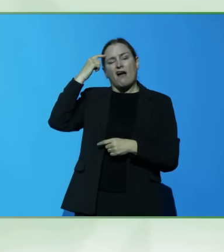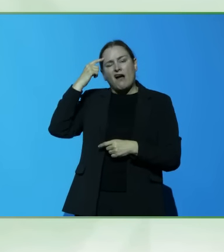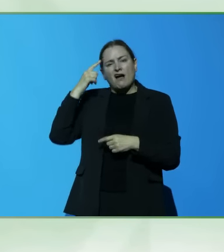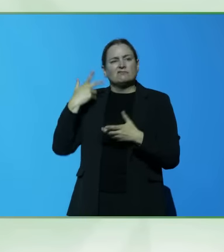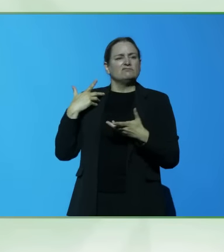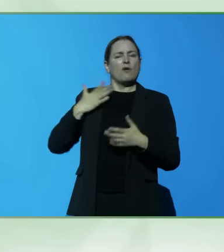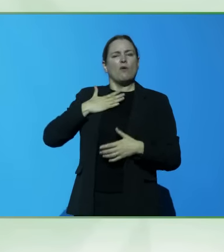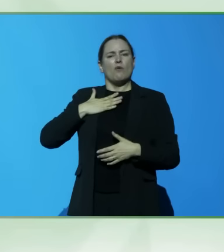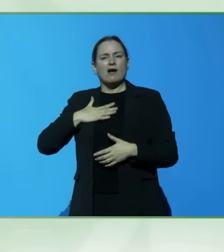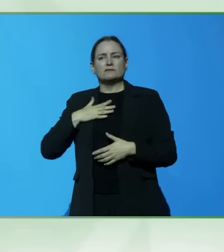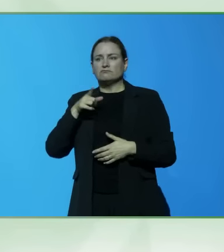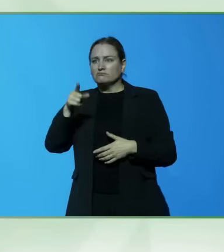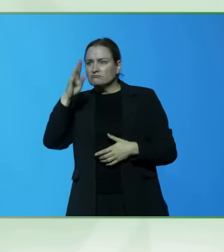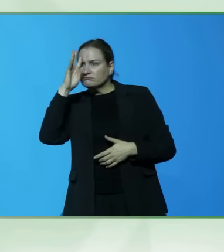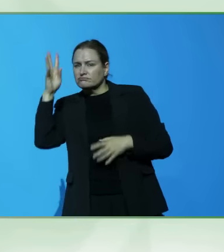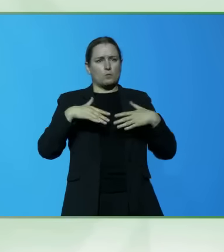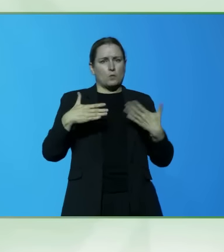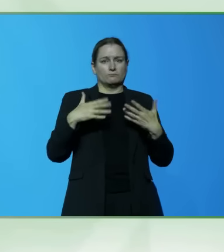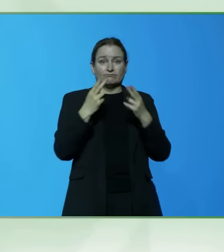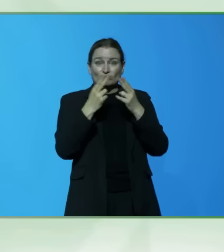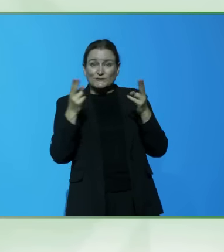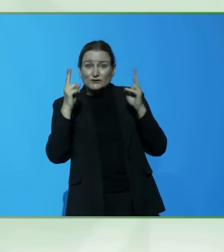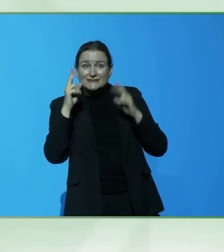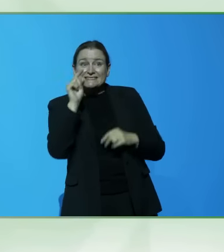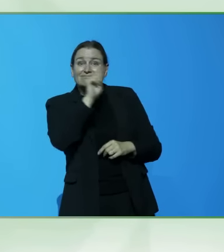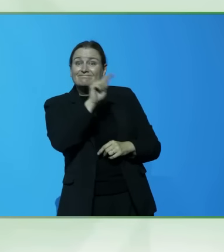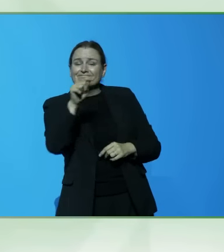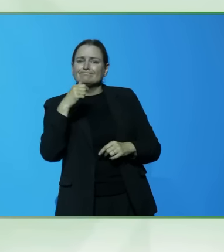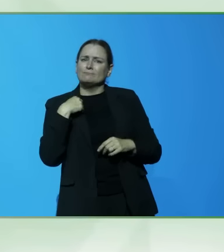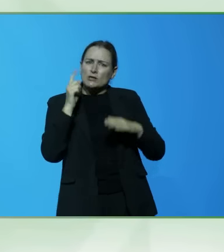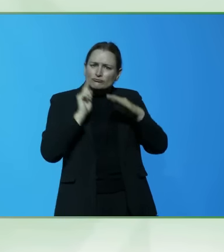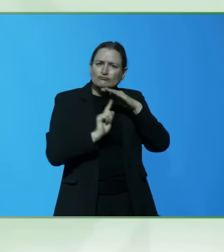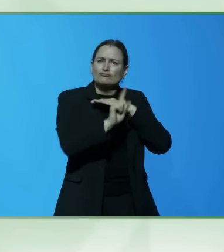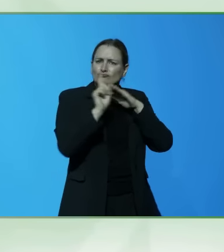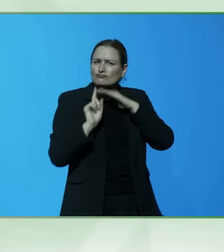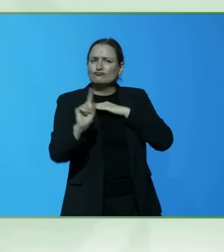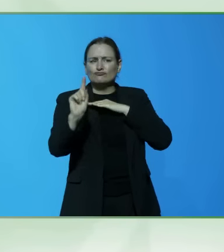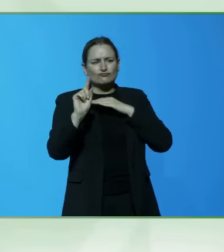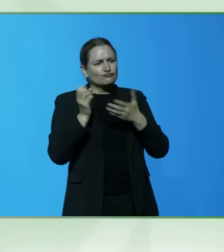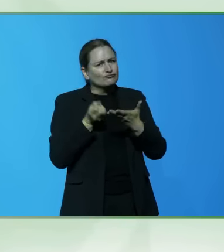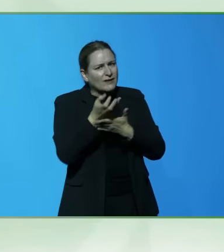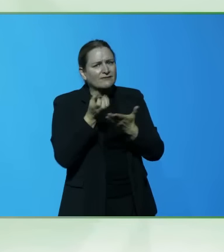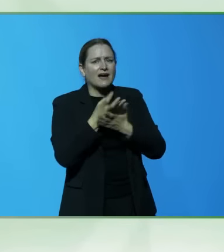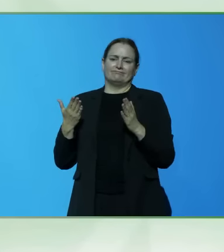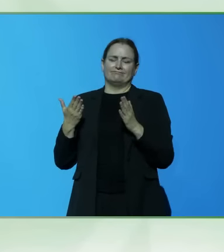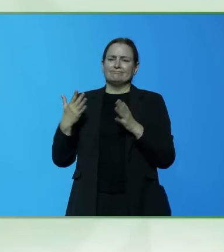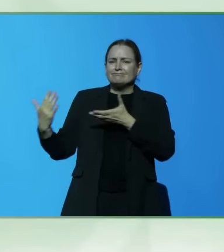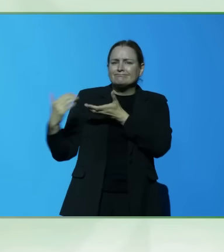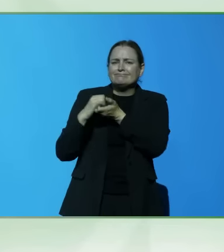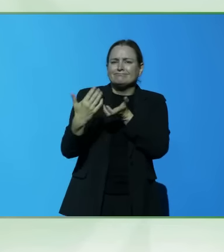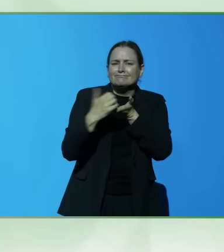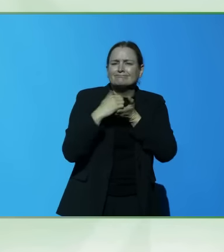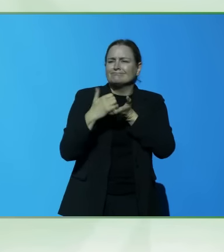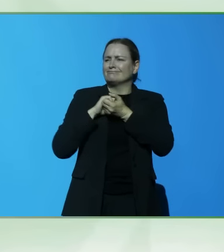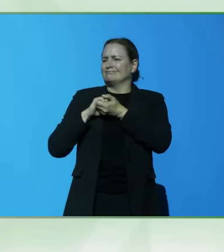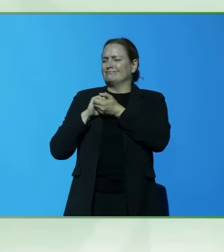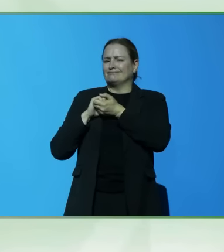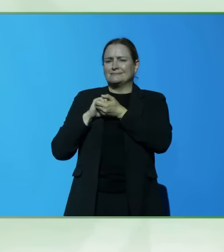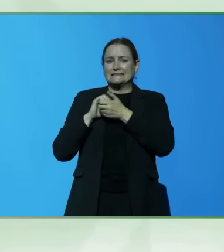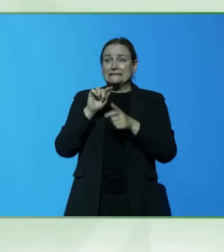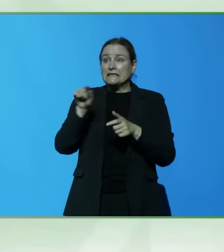community, innovators advocate the globe. This room now is joined more